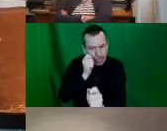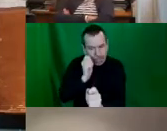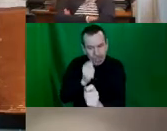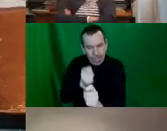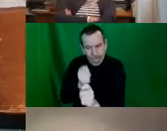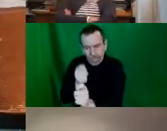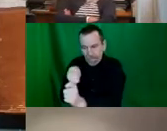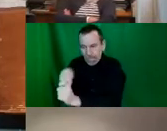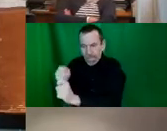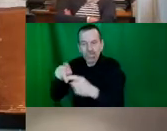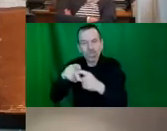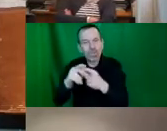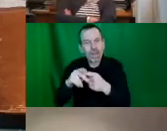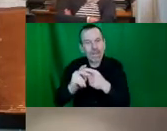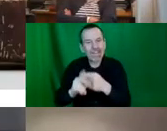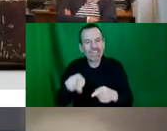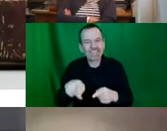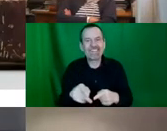main practical projects.